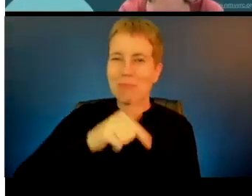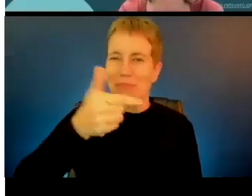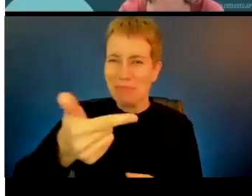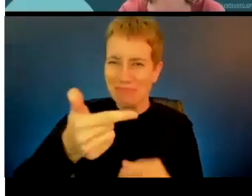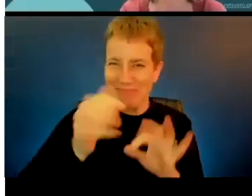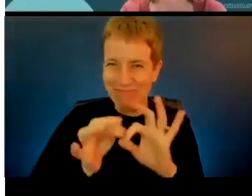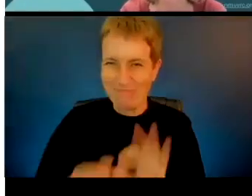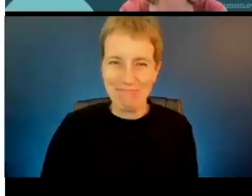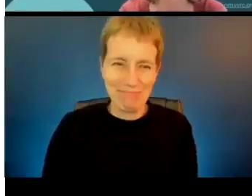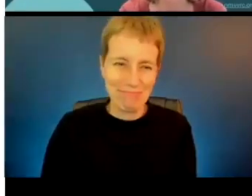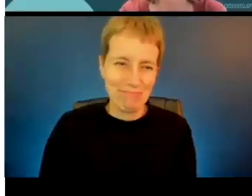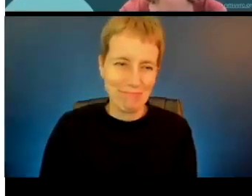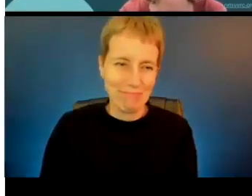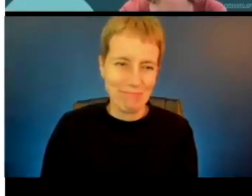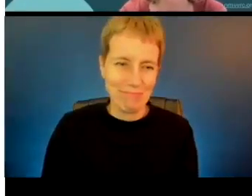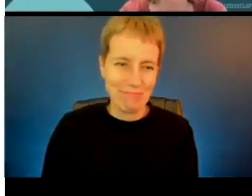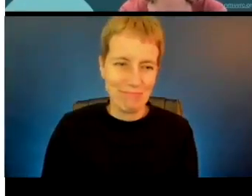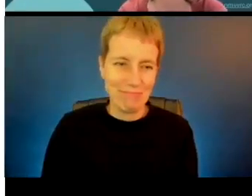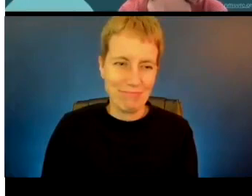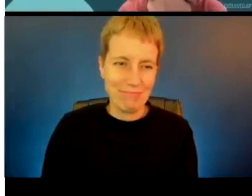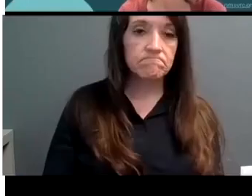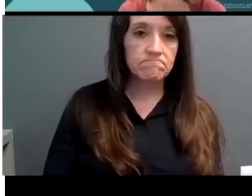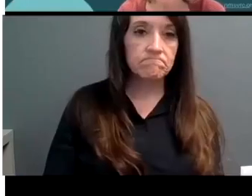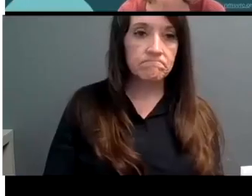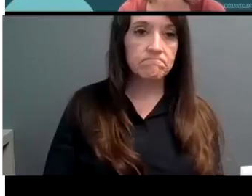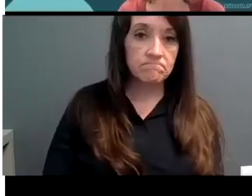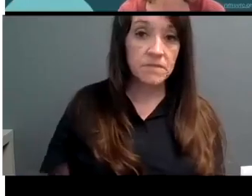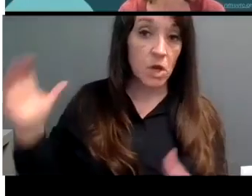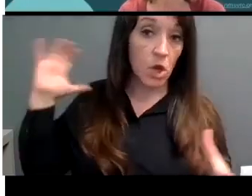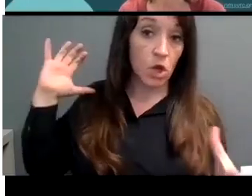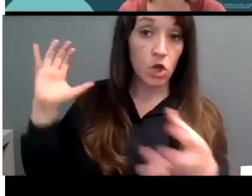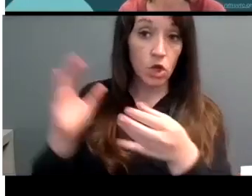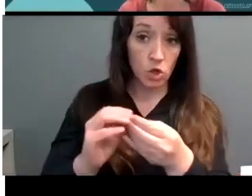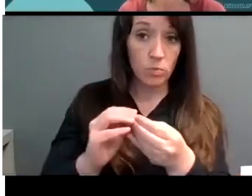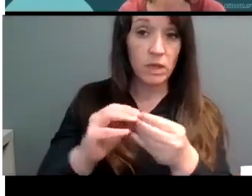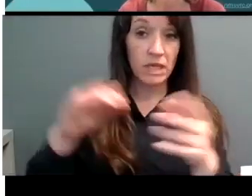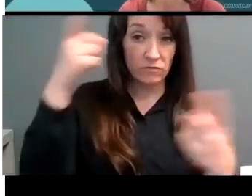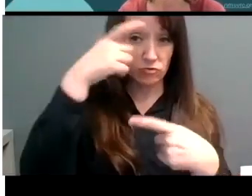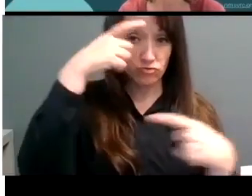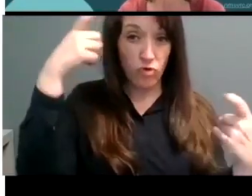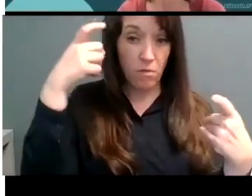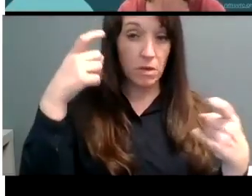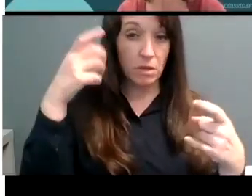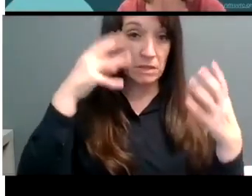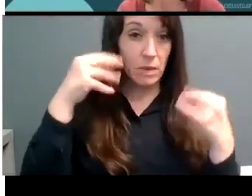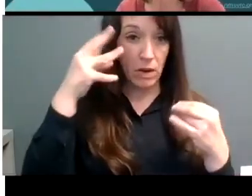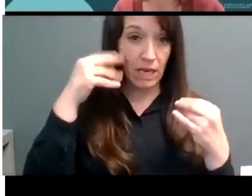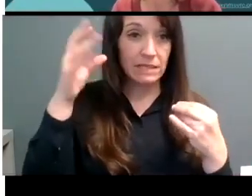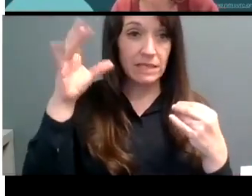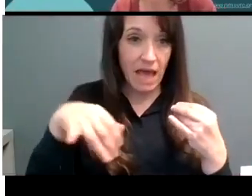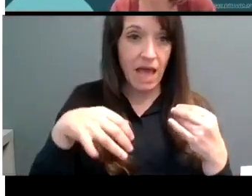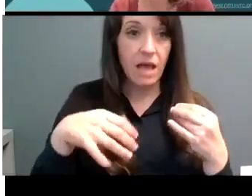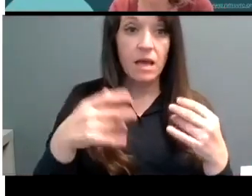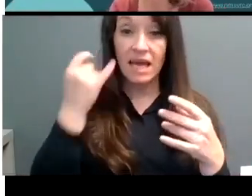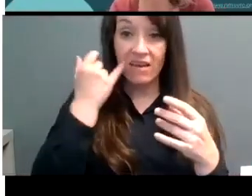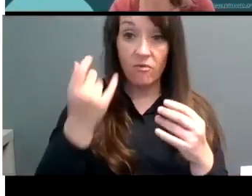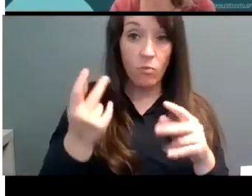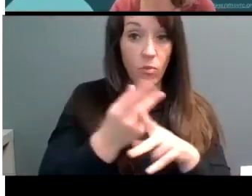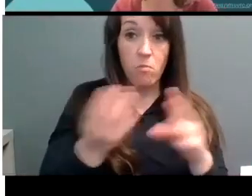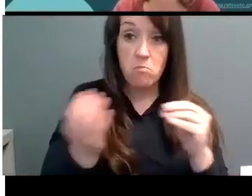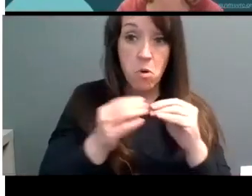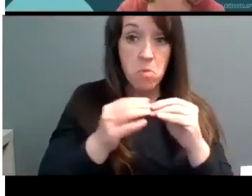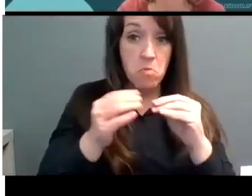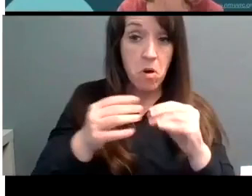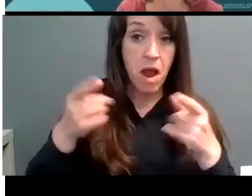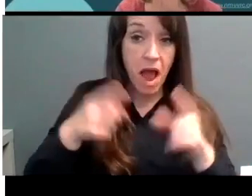talked about the impact of cumulative trauma, exposure to multiple events, worse is more, and the cues or reminders of